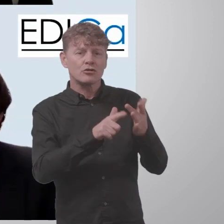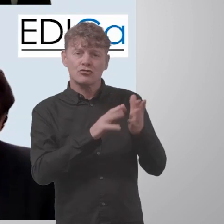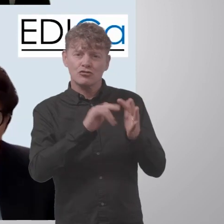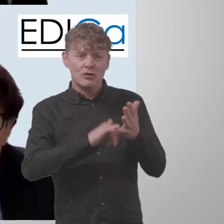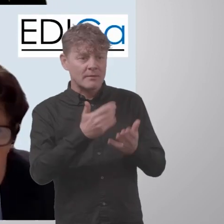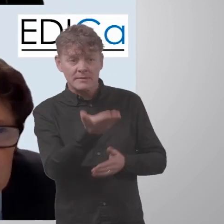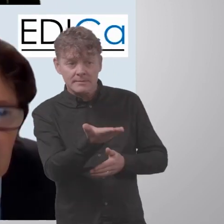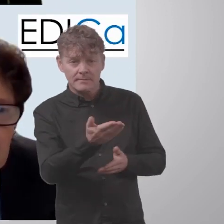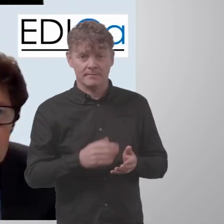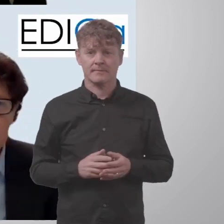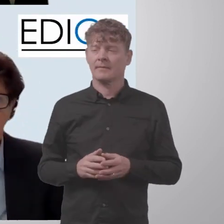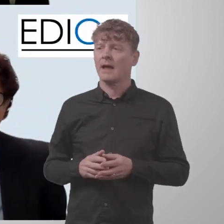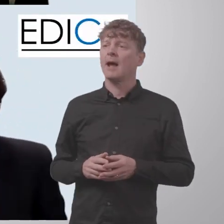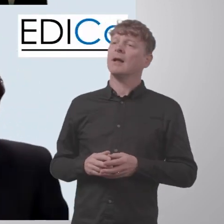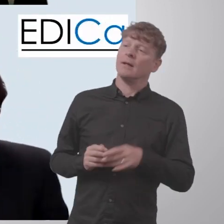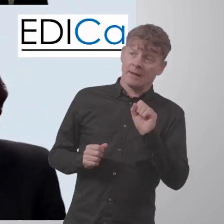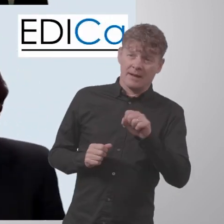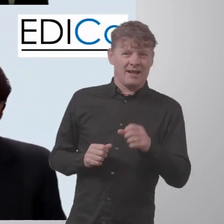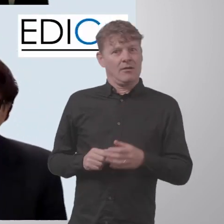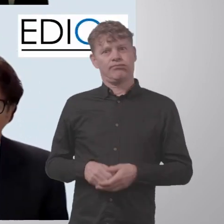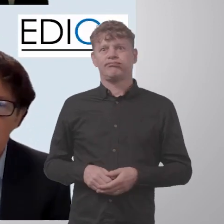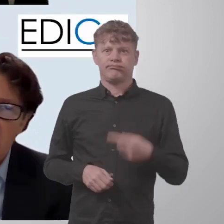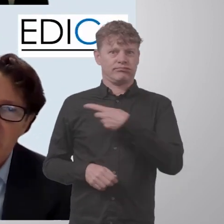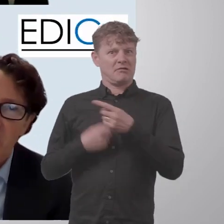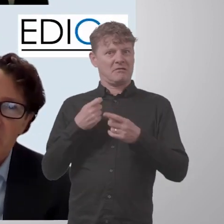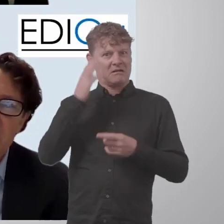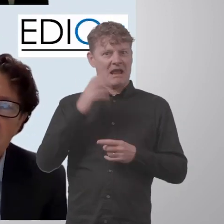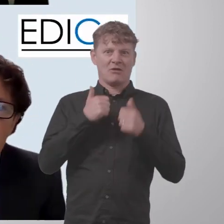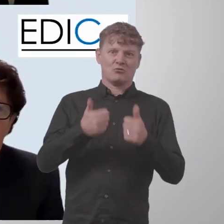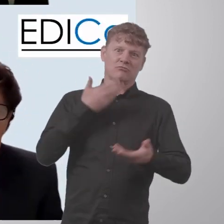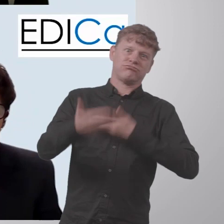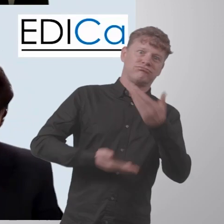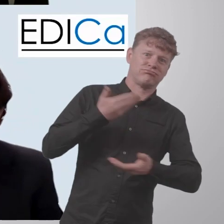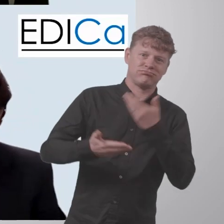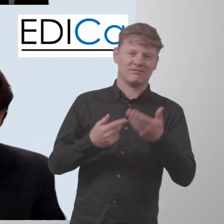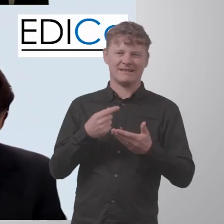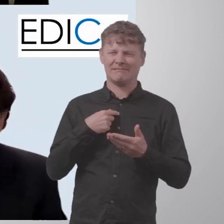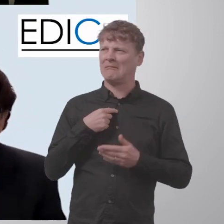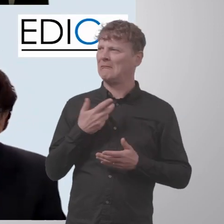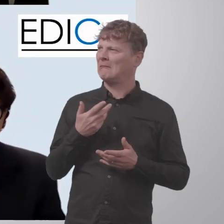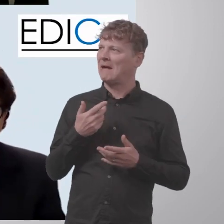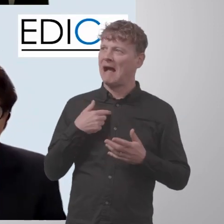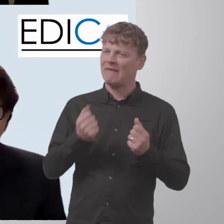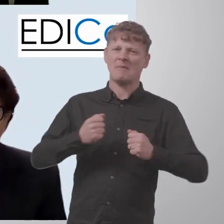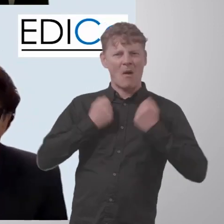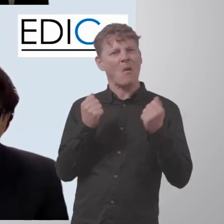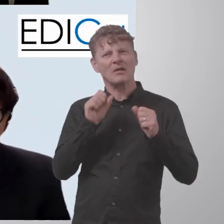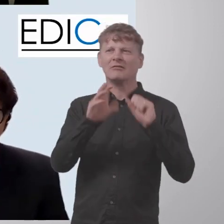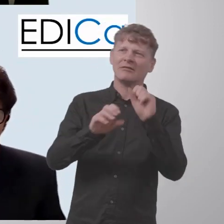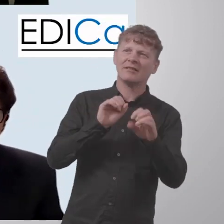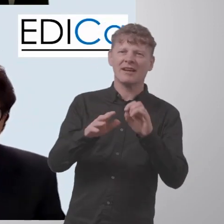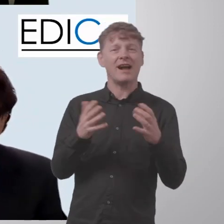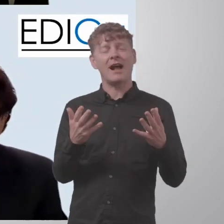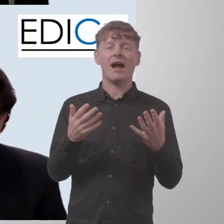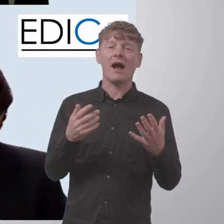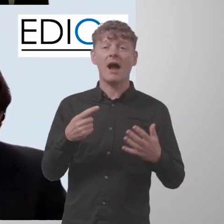Yeah, I mean, that's a tough one to follow, but we all have our own stories to tell, of course. I would say, in short, the reason how